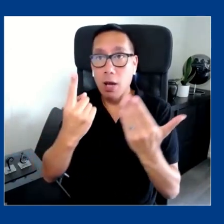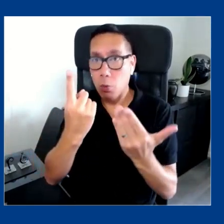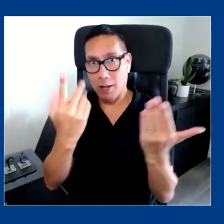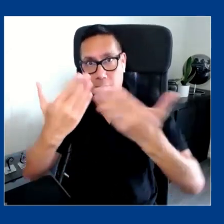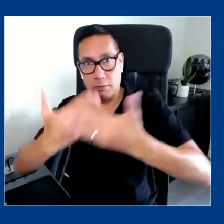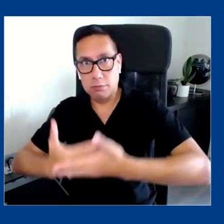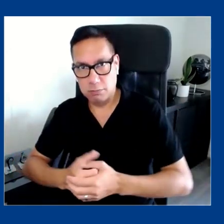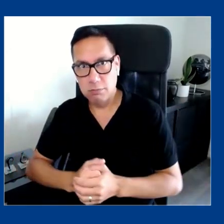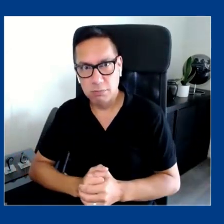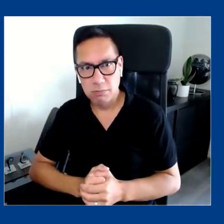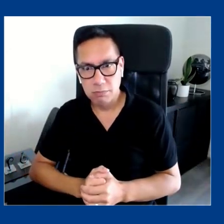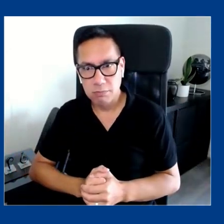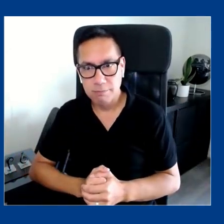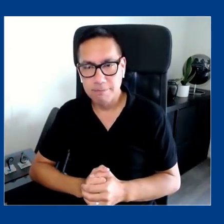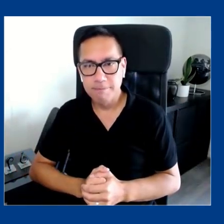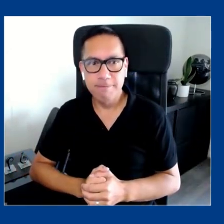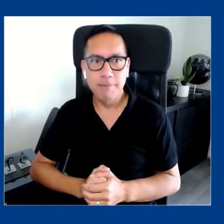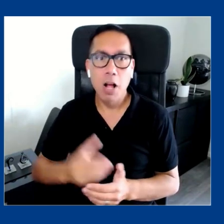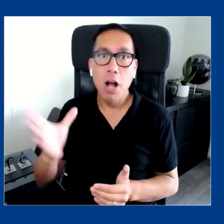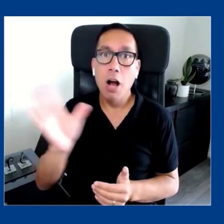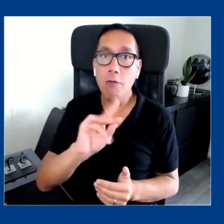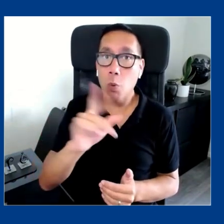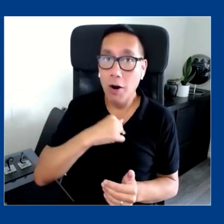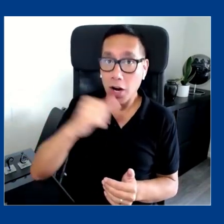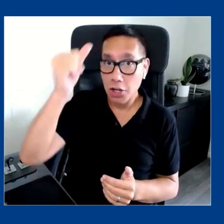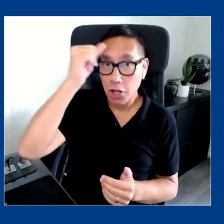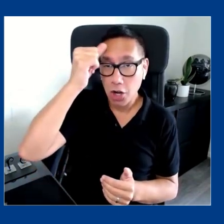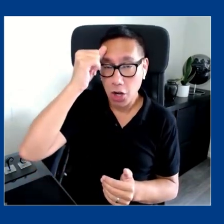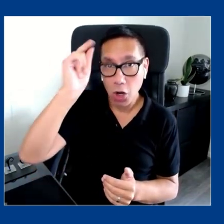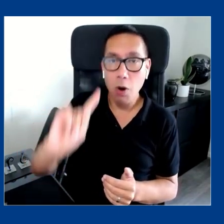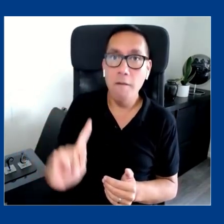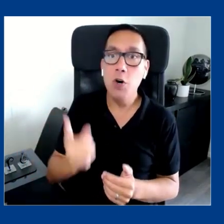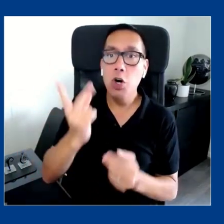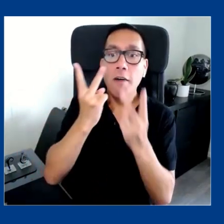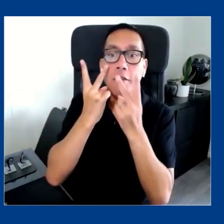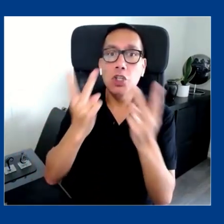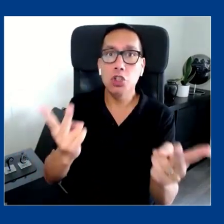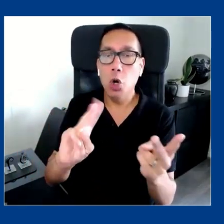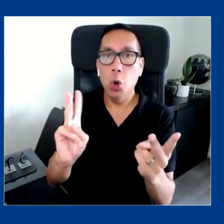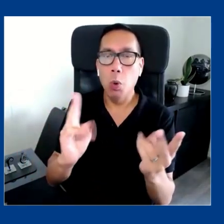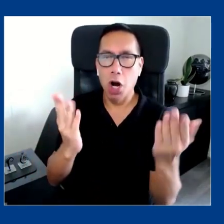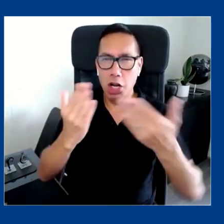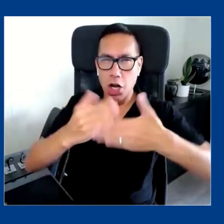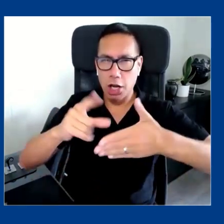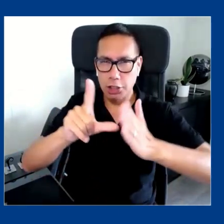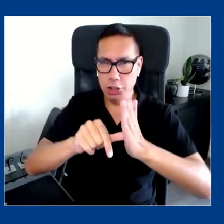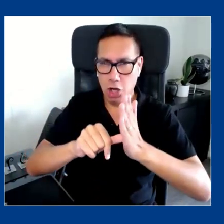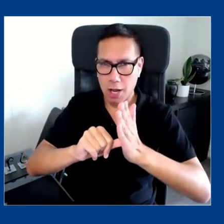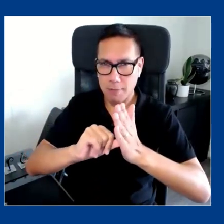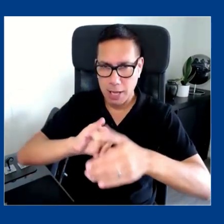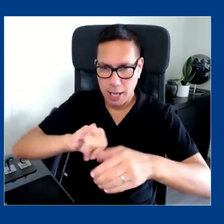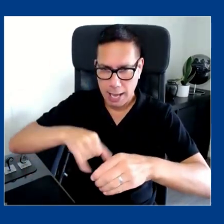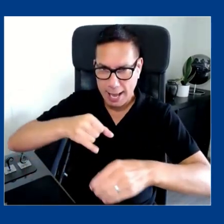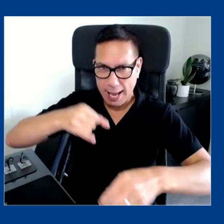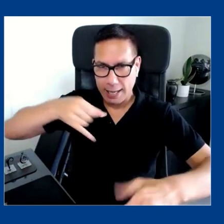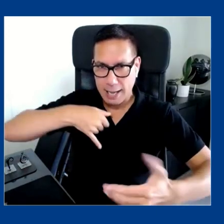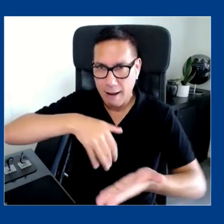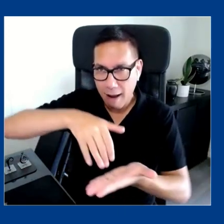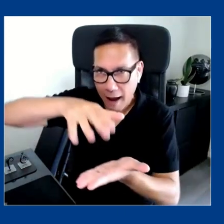It is, as far as we know, the first visual account of a nocturnal honey harvest of this kind on Island Timor.